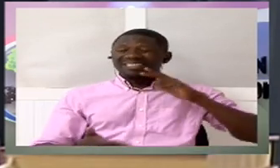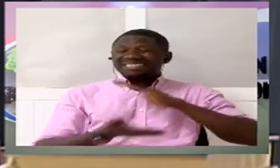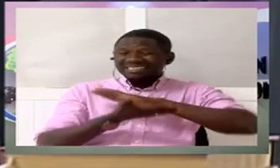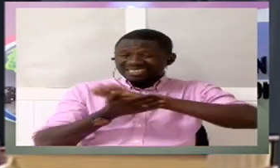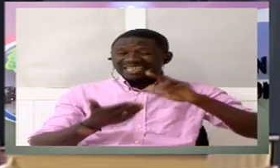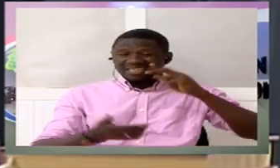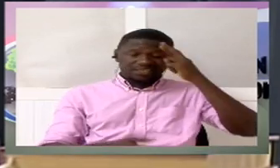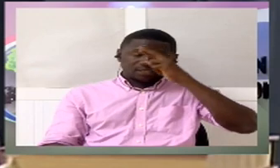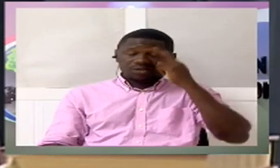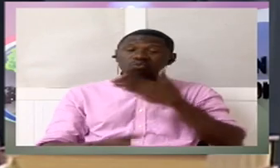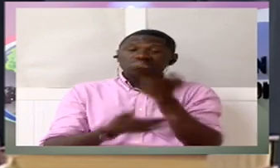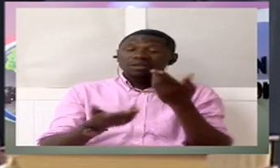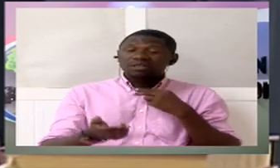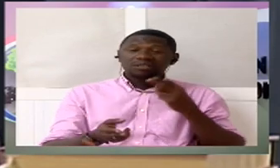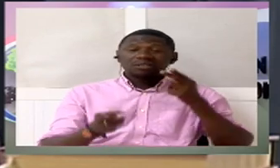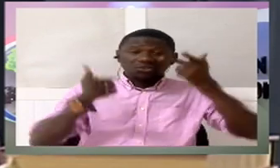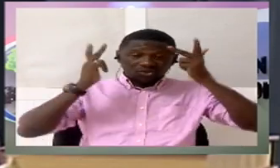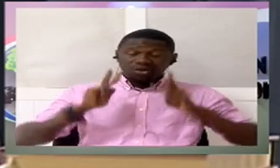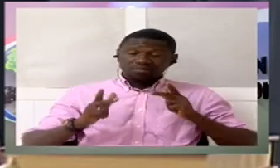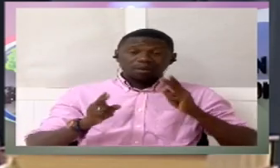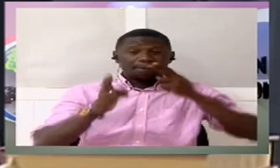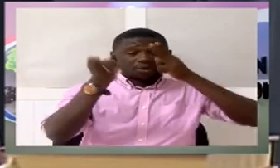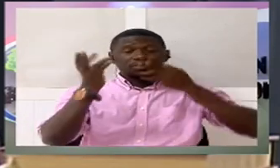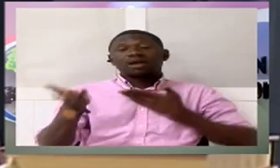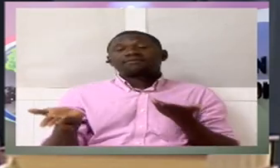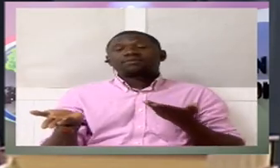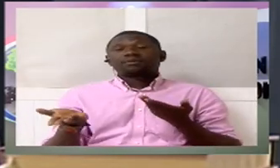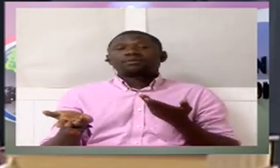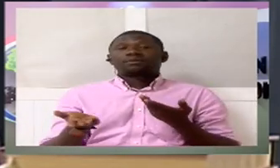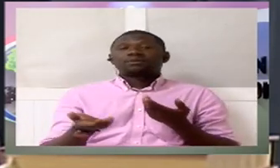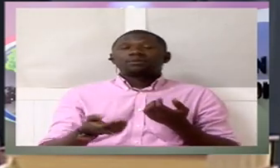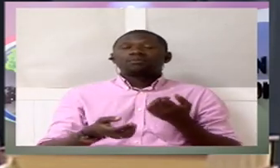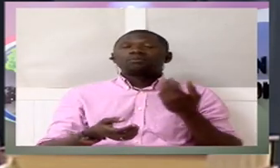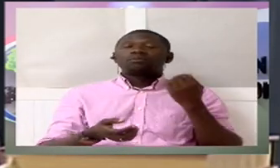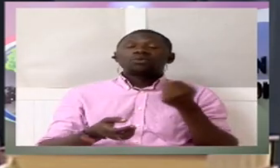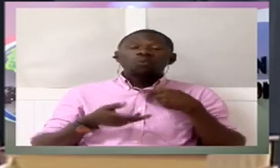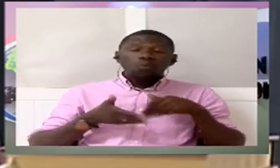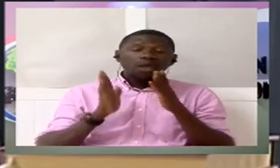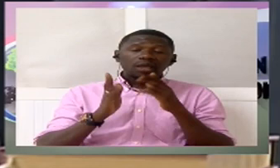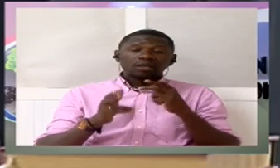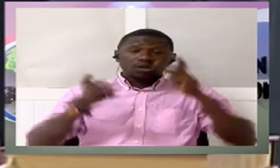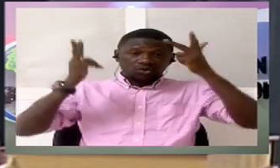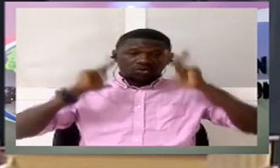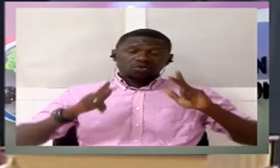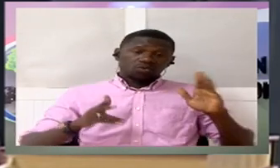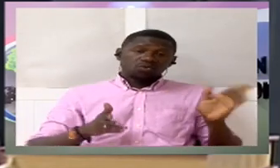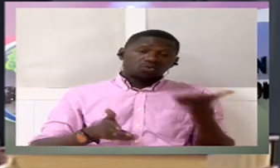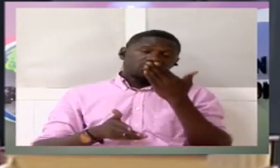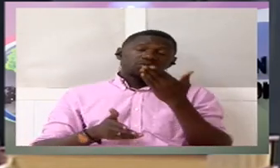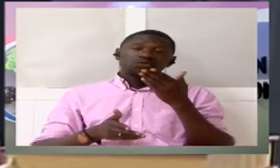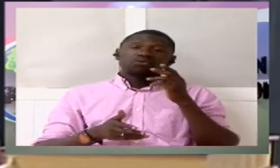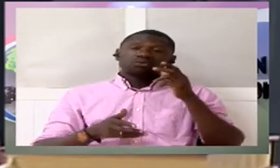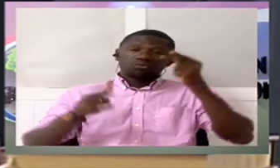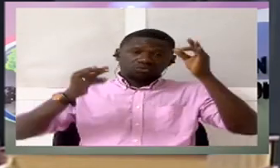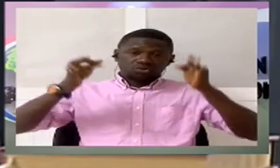clear reason why his lawyer would be shot. Lawyer nyimbita ka nyamen court. The way the lawyer was presenting himself to